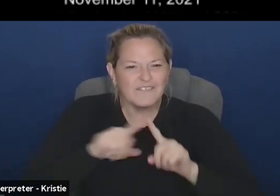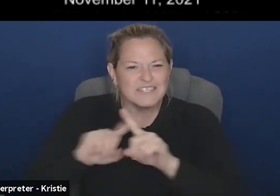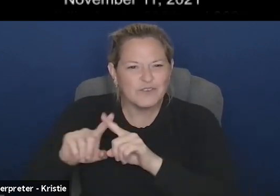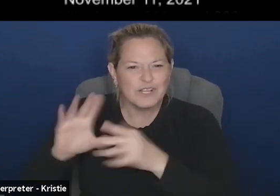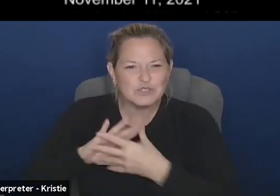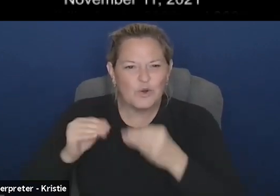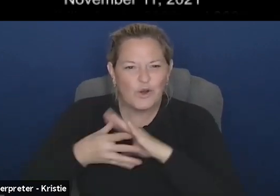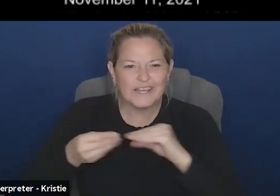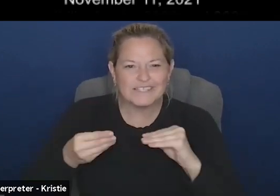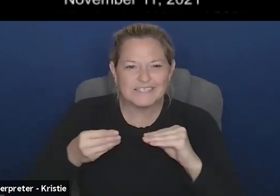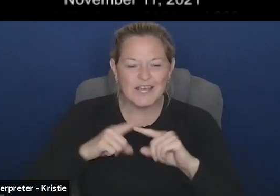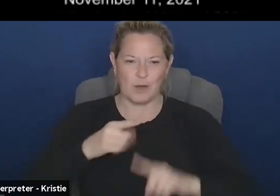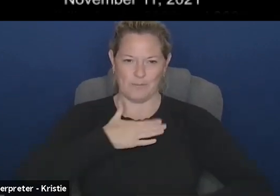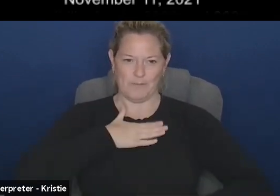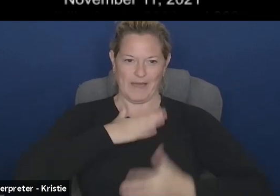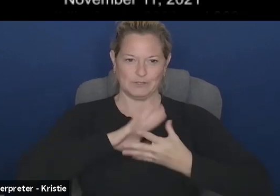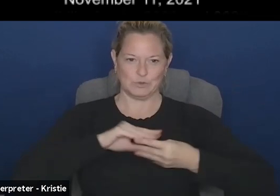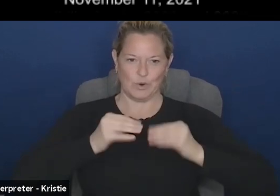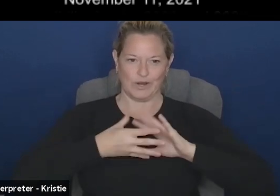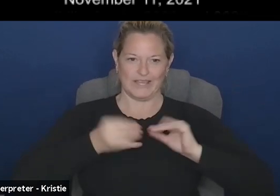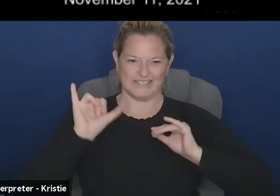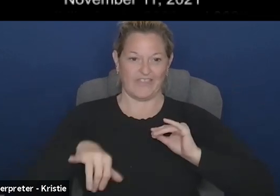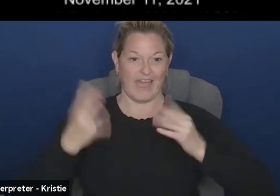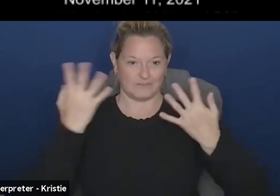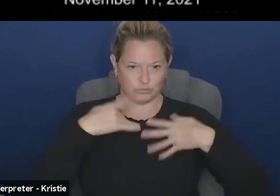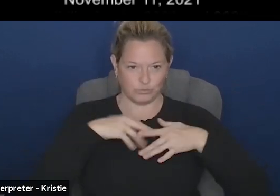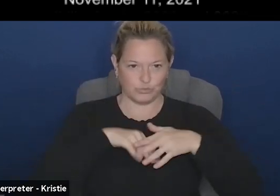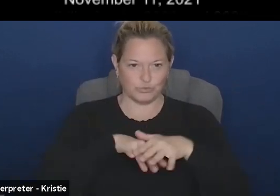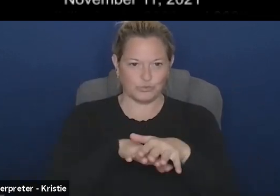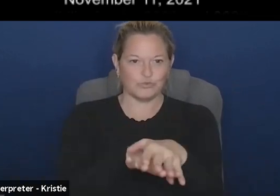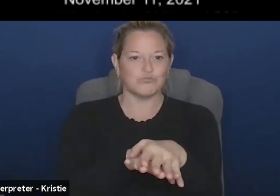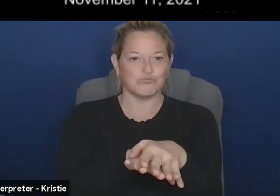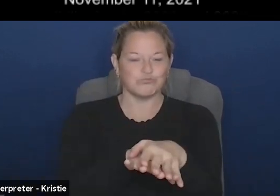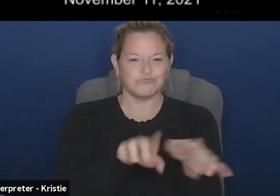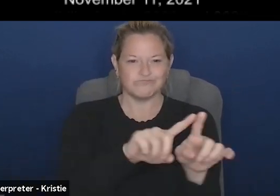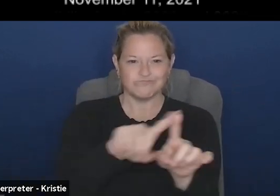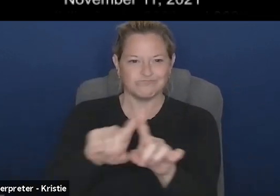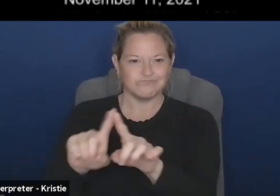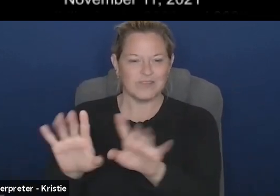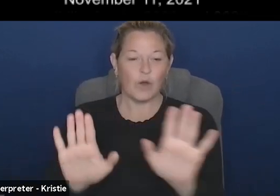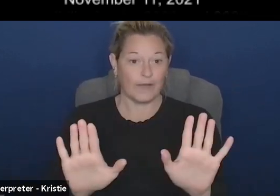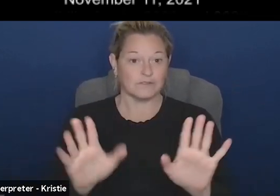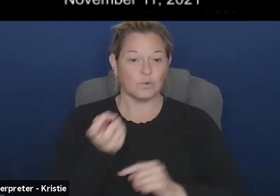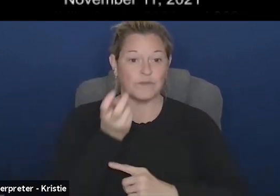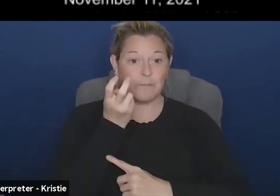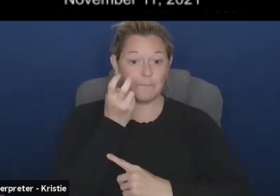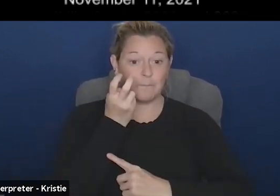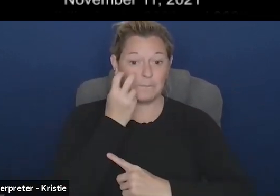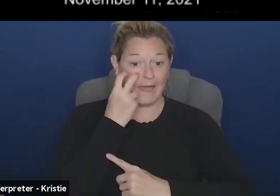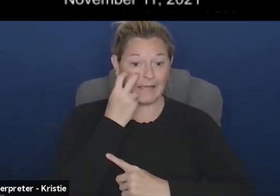So I'm going to start out with a little bit of stuff about about the Blind Arduino project, which I've